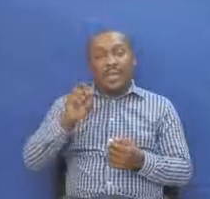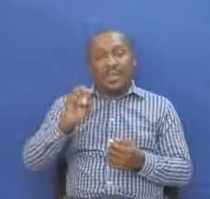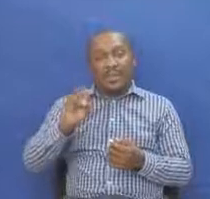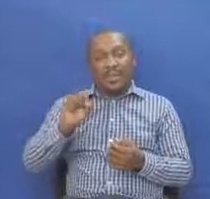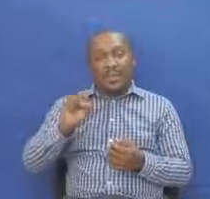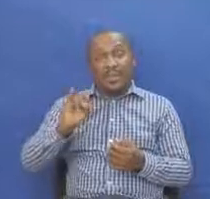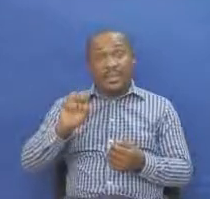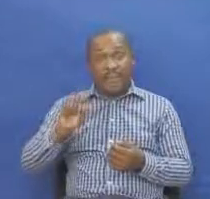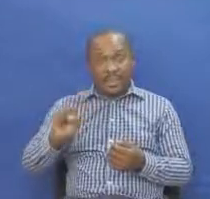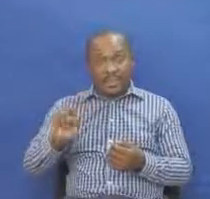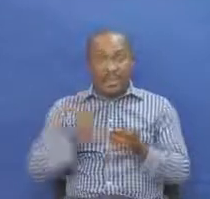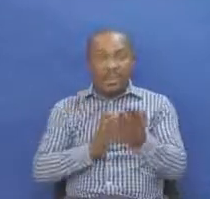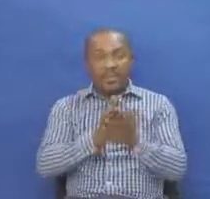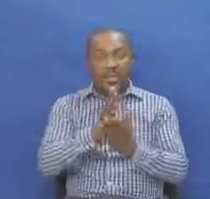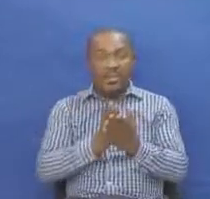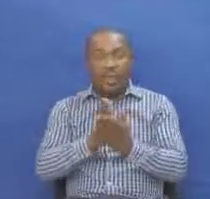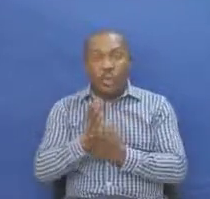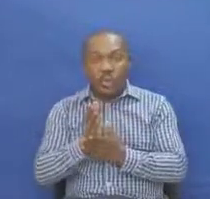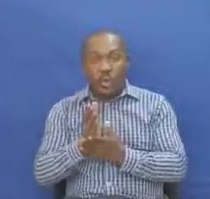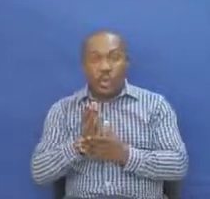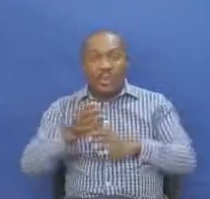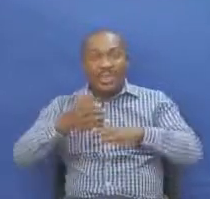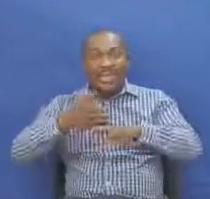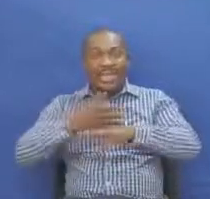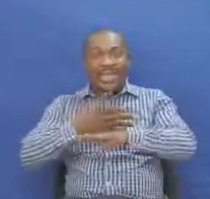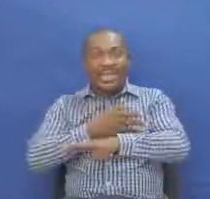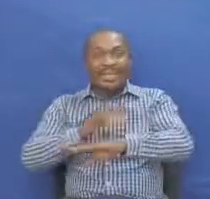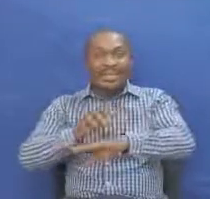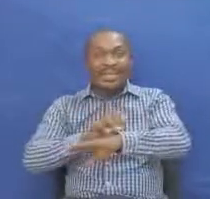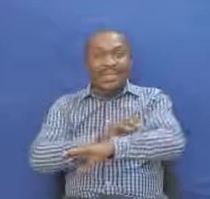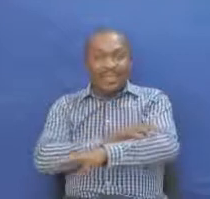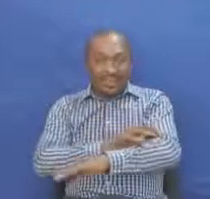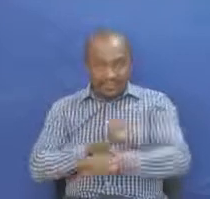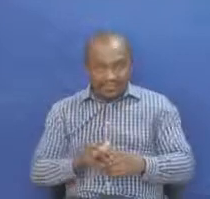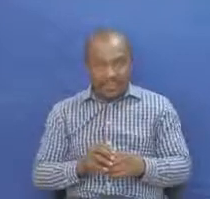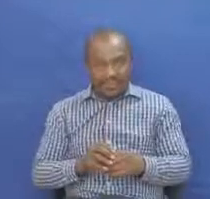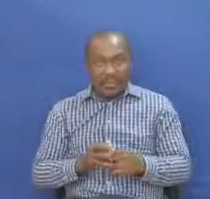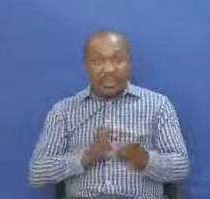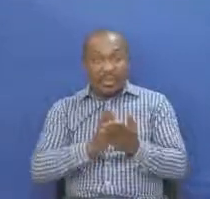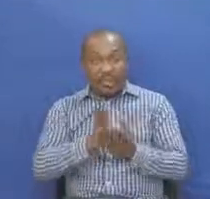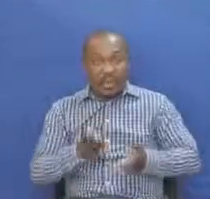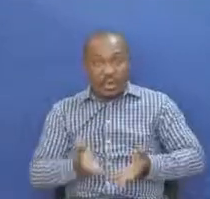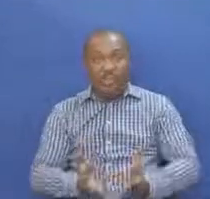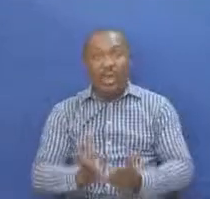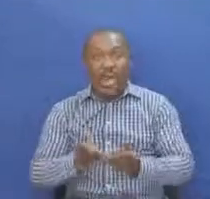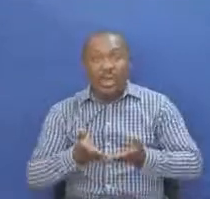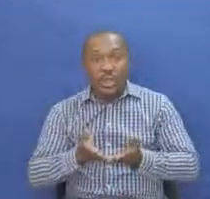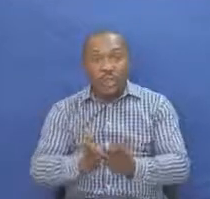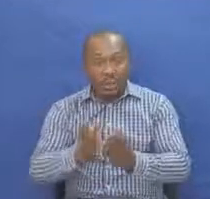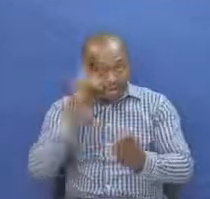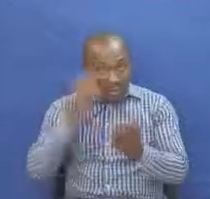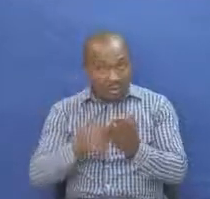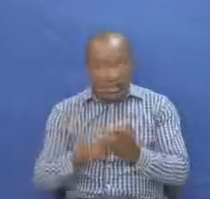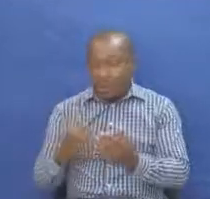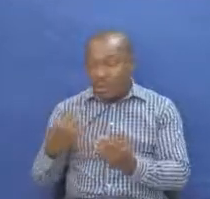through cells. We all come from the product of reproduction. Through reproduction, one cell joins